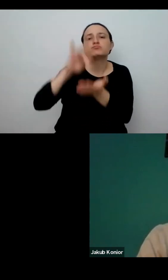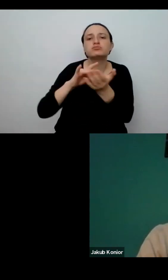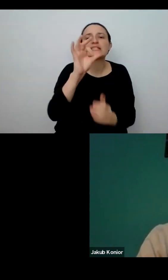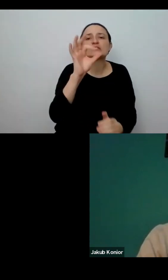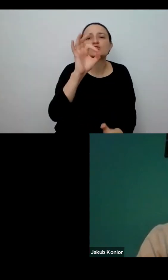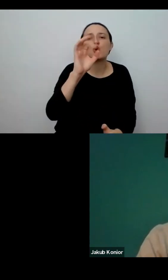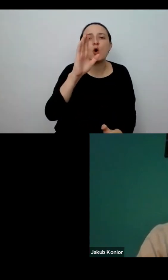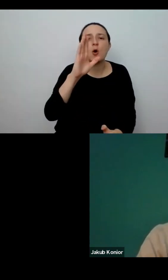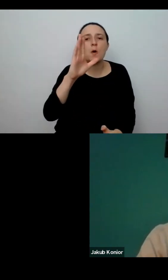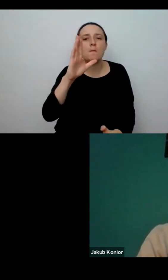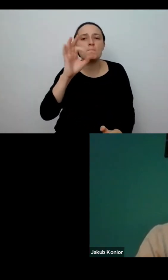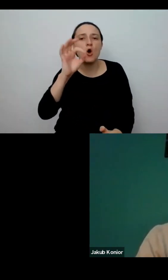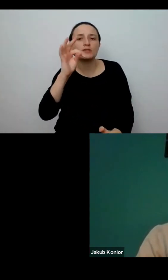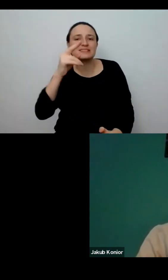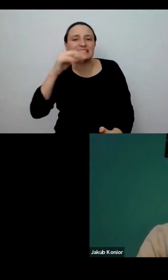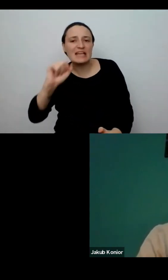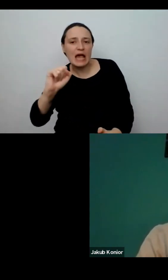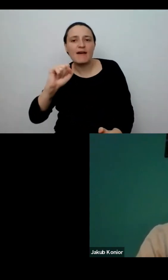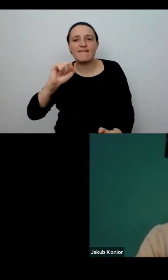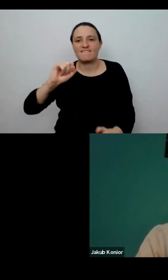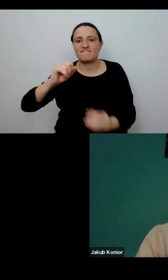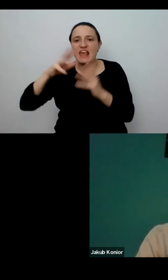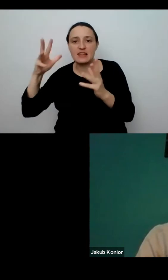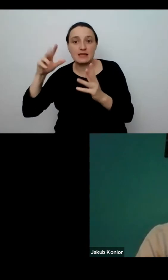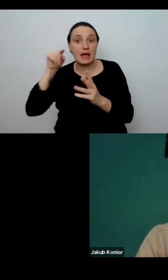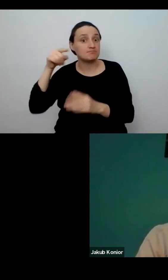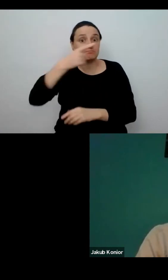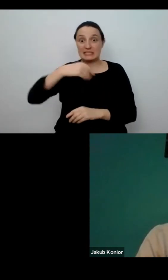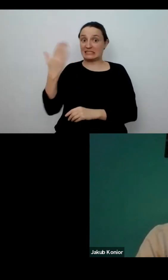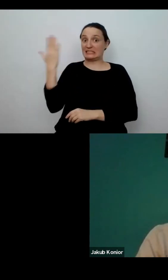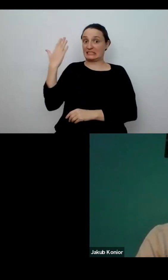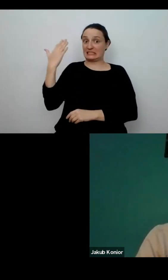the change before and after the modernization?